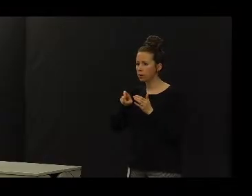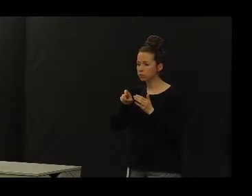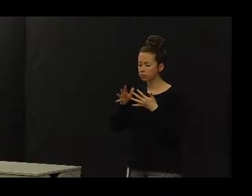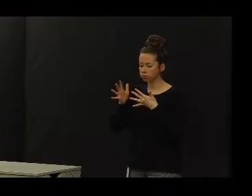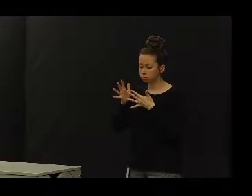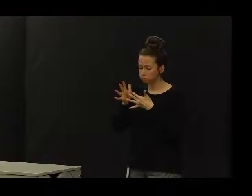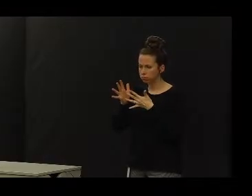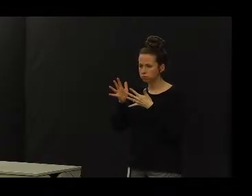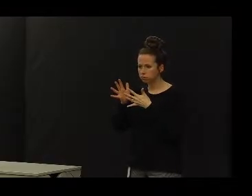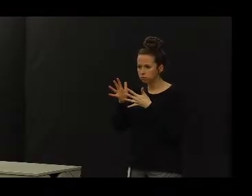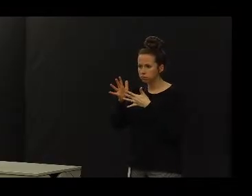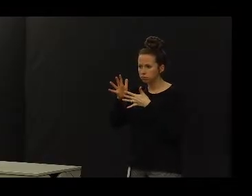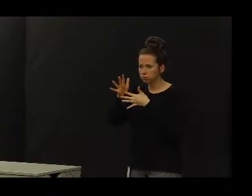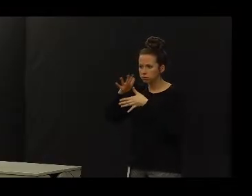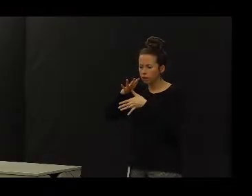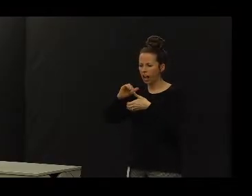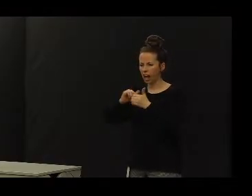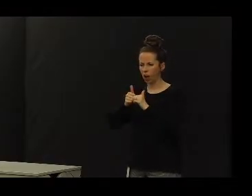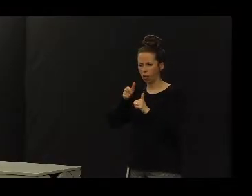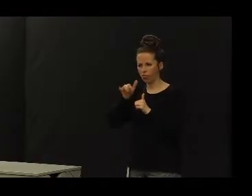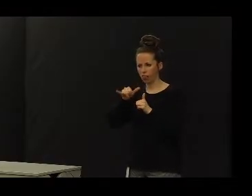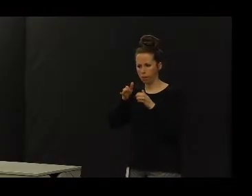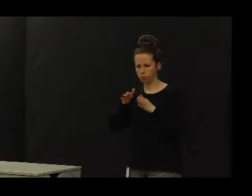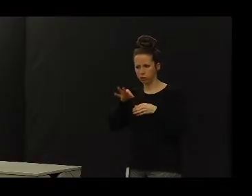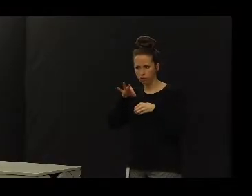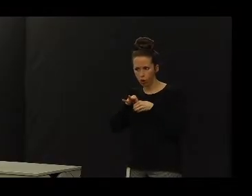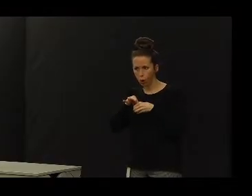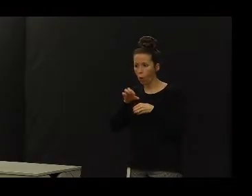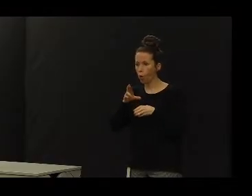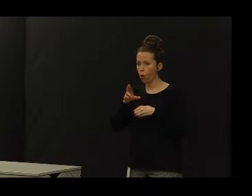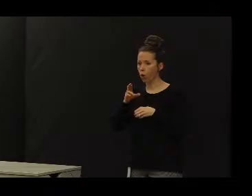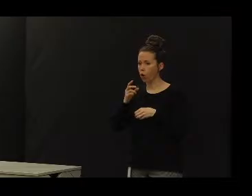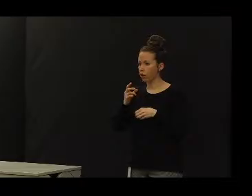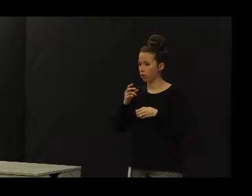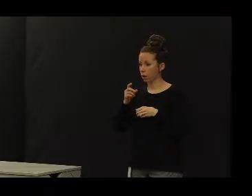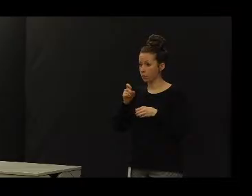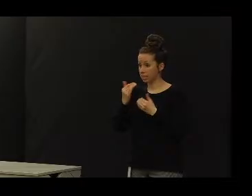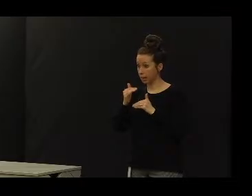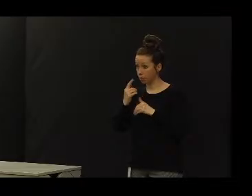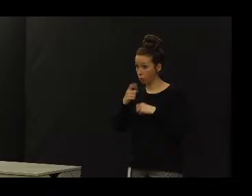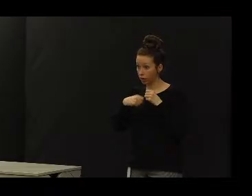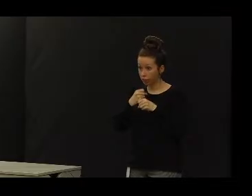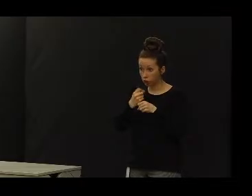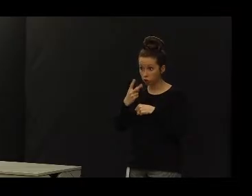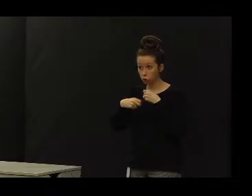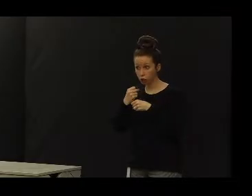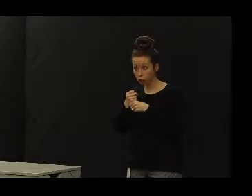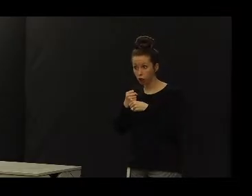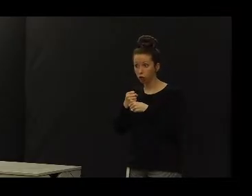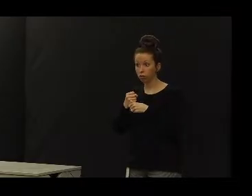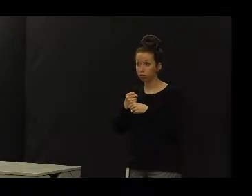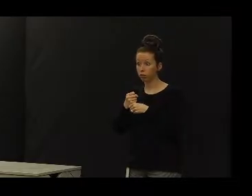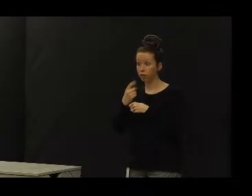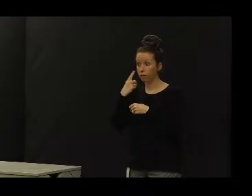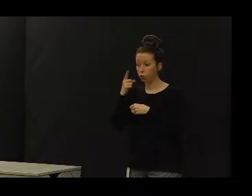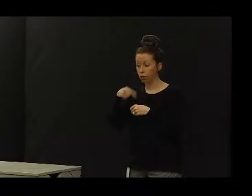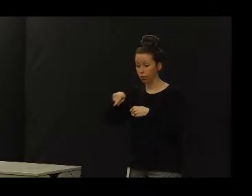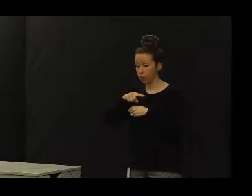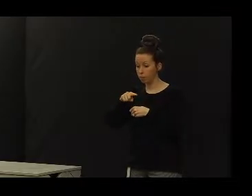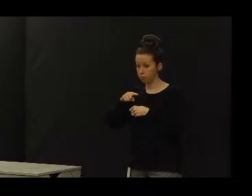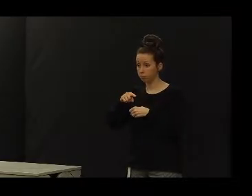How would they vote? Would this be a 1 year, a 2 year election for them to be on the board?